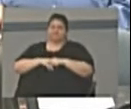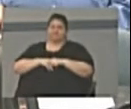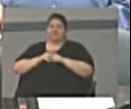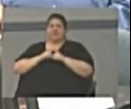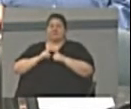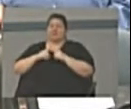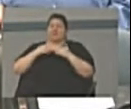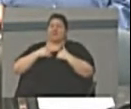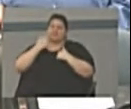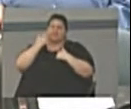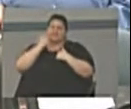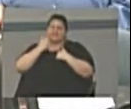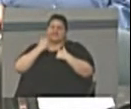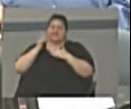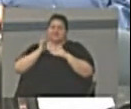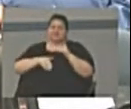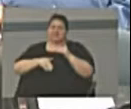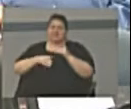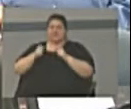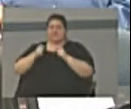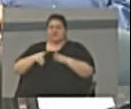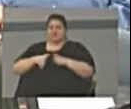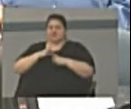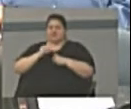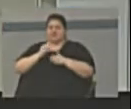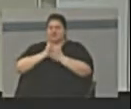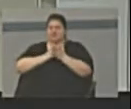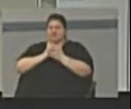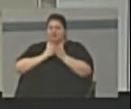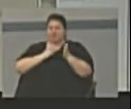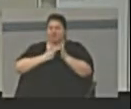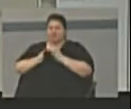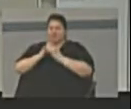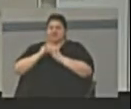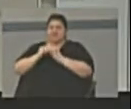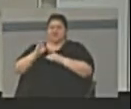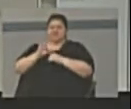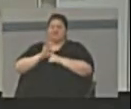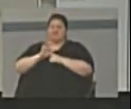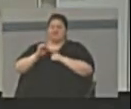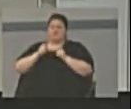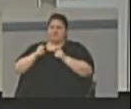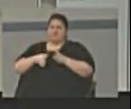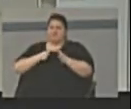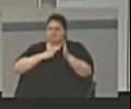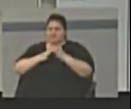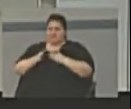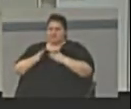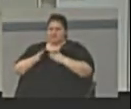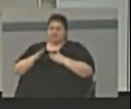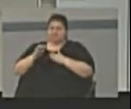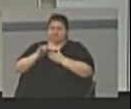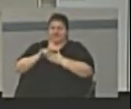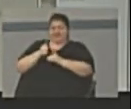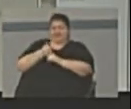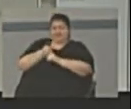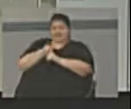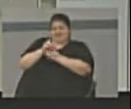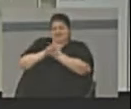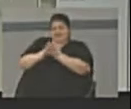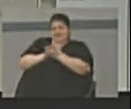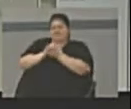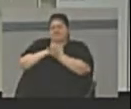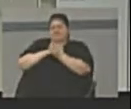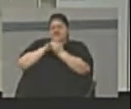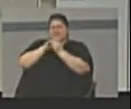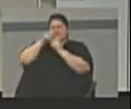have our recently completed master plans, our sector plans, as well as our functional plans. And those functional plans are documents that really get to specific